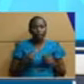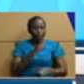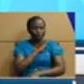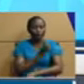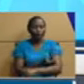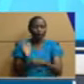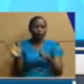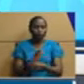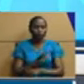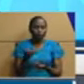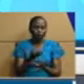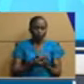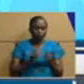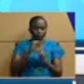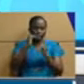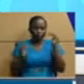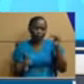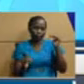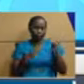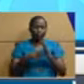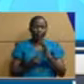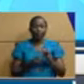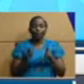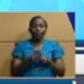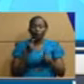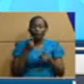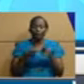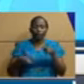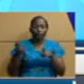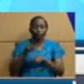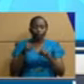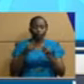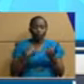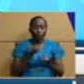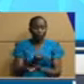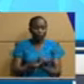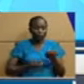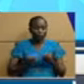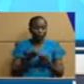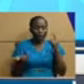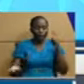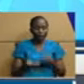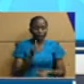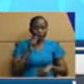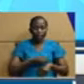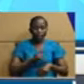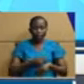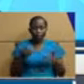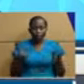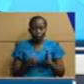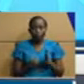social stabilizer while stimulating aggregate demand required for economic recovery in times of crisis and